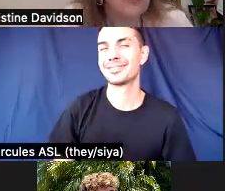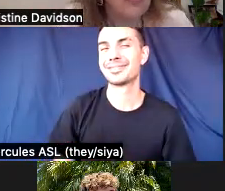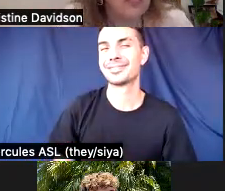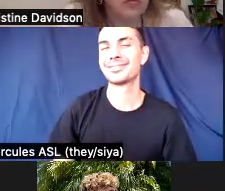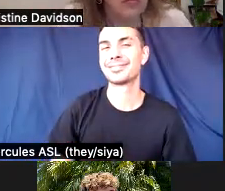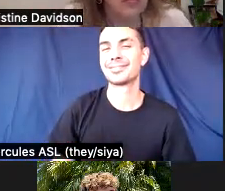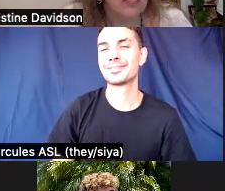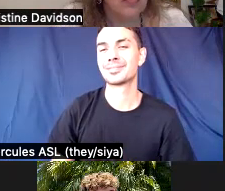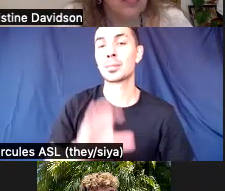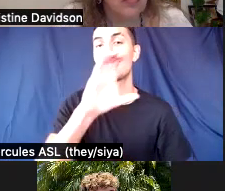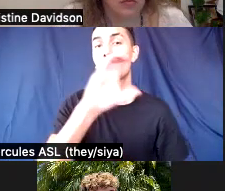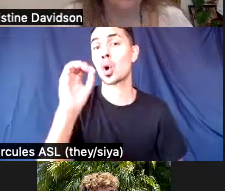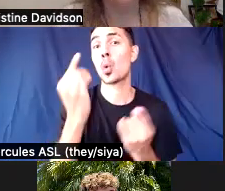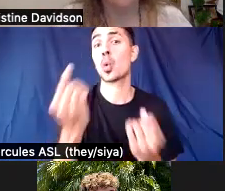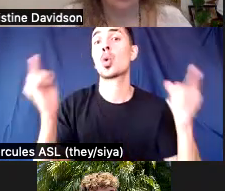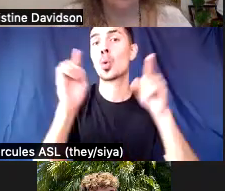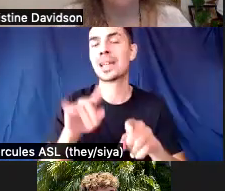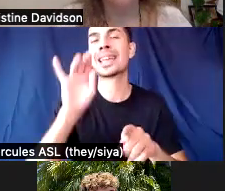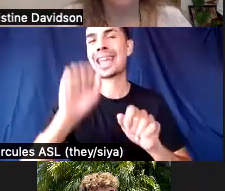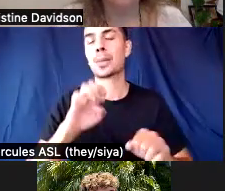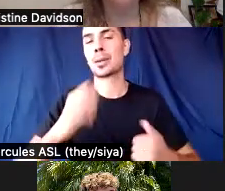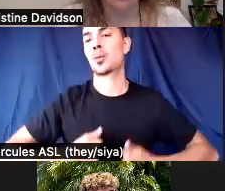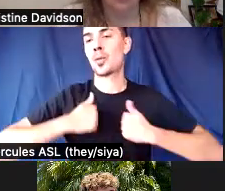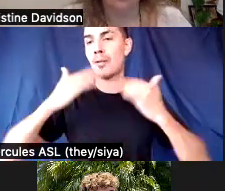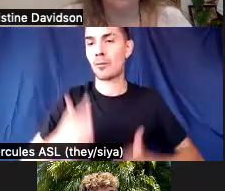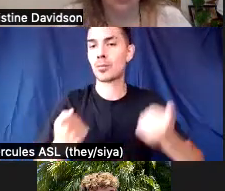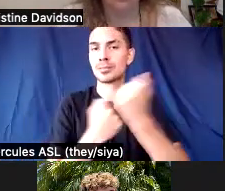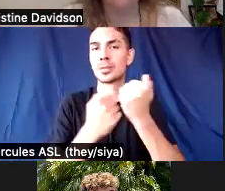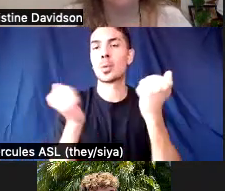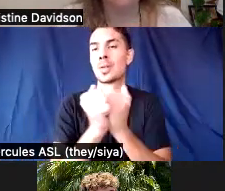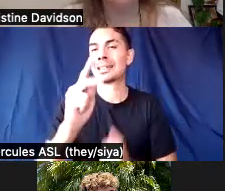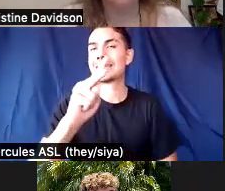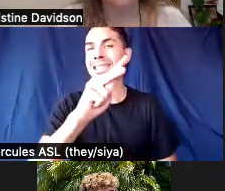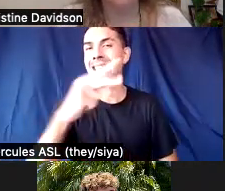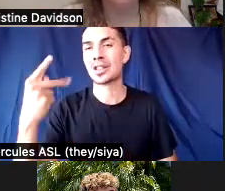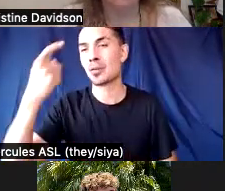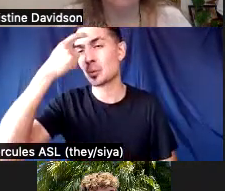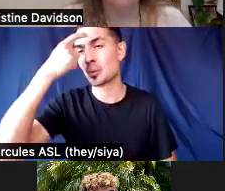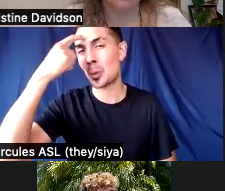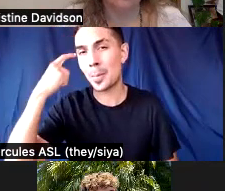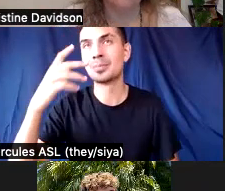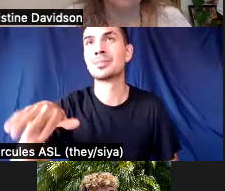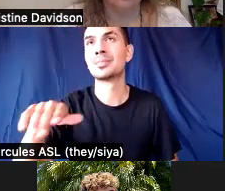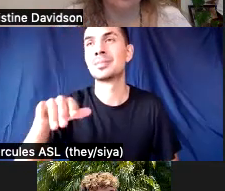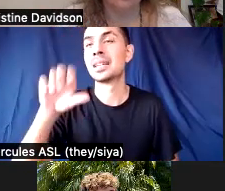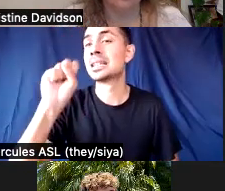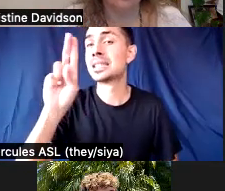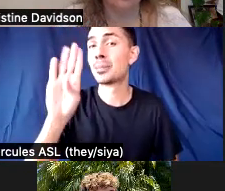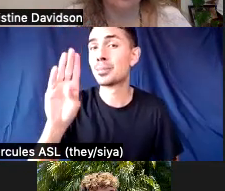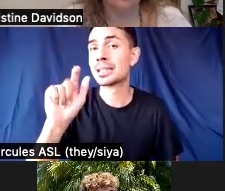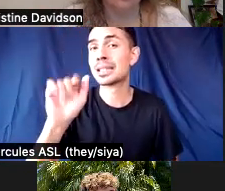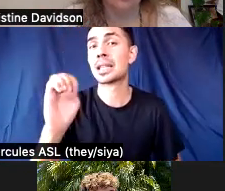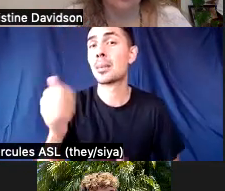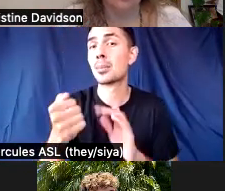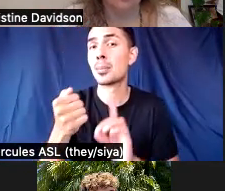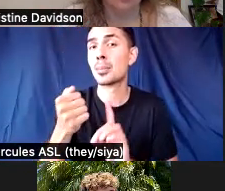co-occurrence can also be survivor advocate that's dealing with secondary trauma, substance abuse. It could be a child abuse survivor,